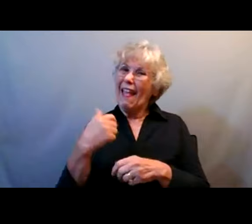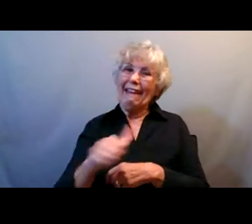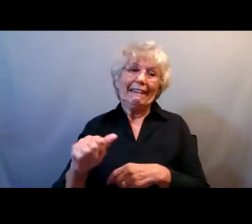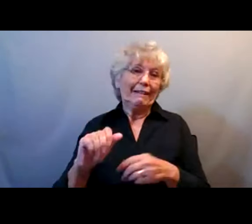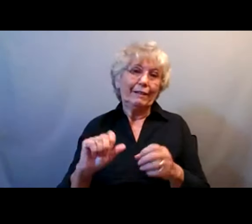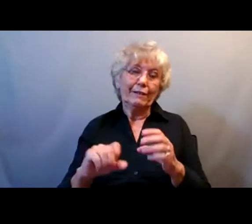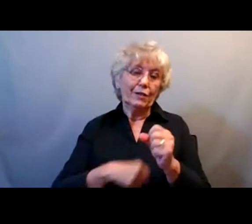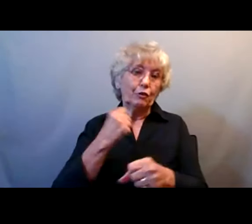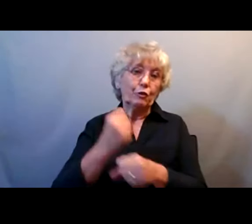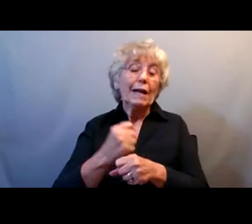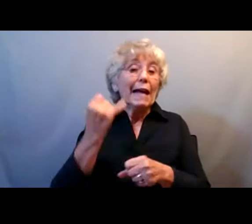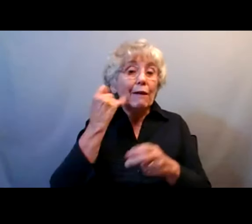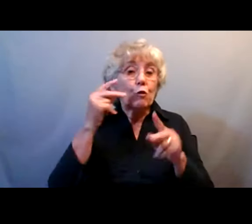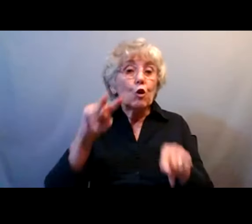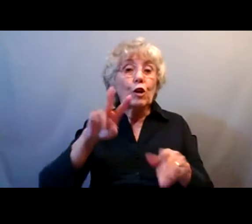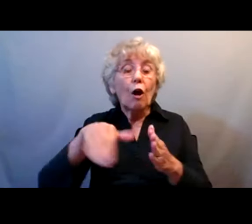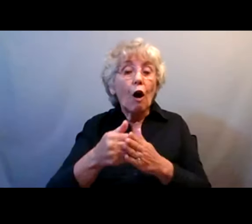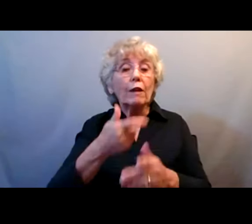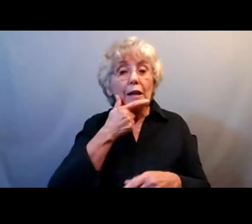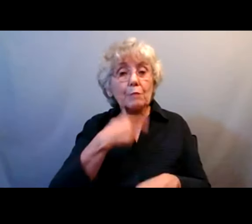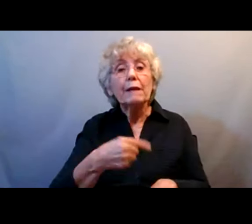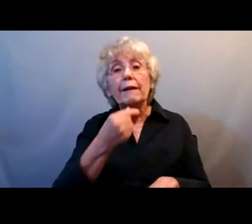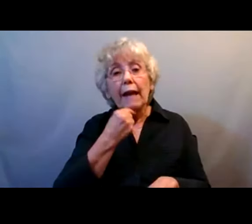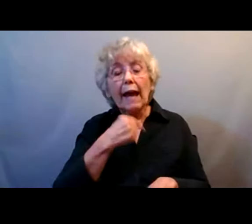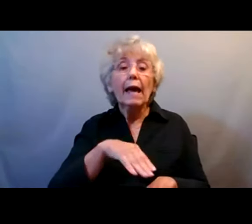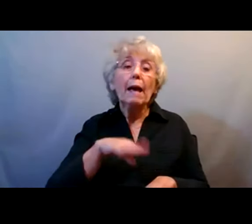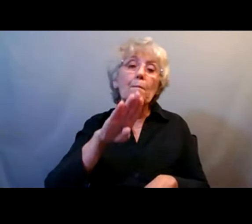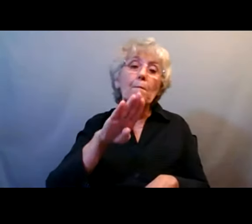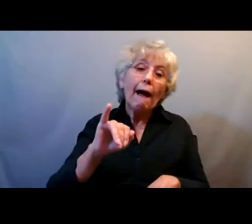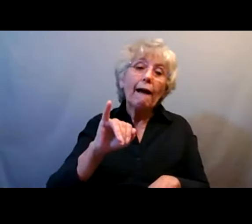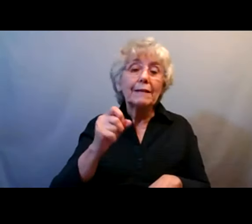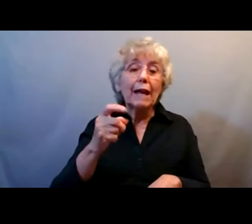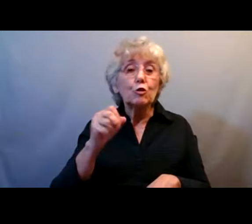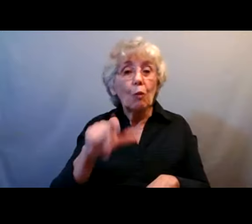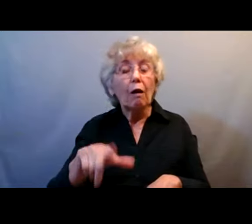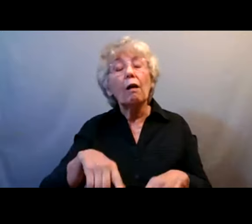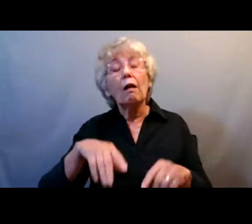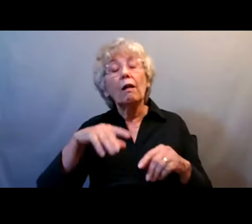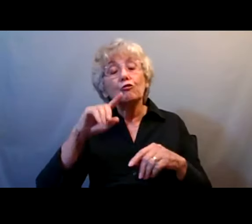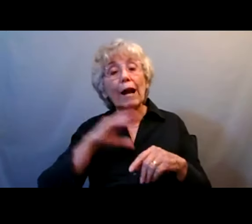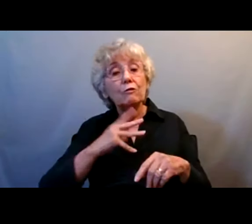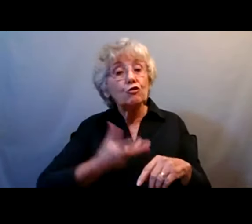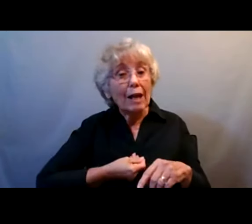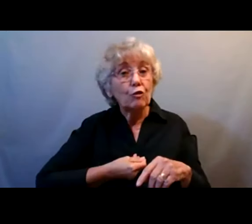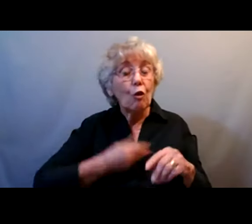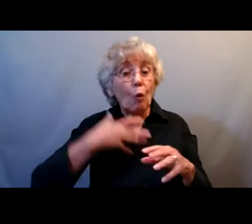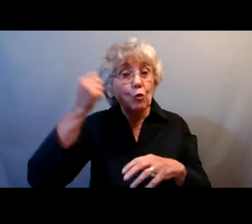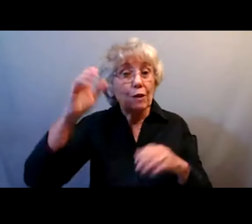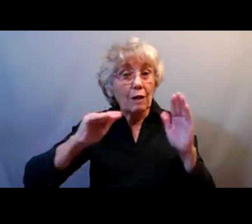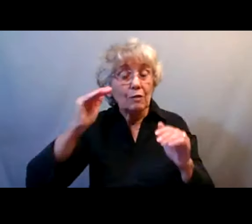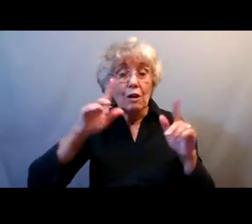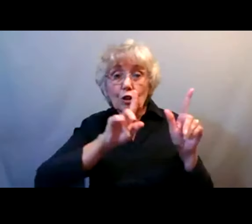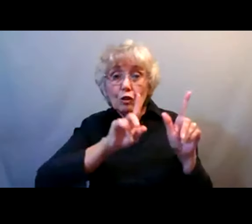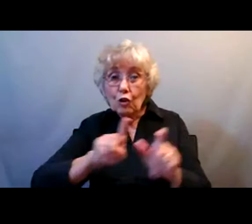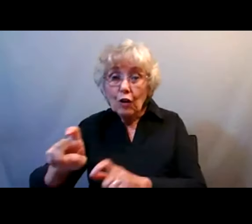at all lesbian, gay, bisexual, and transgender elders who were surveyed 2 years ago by the